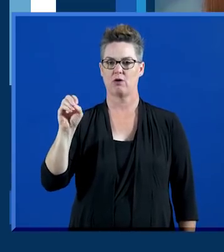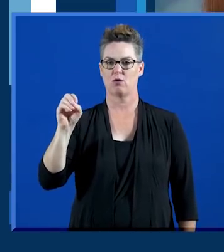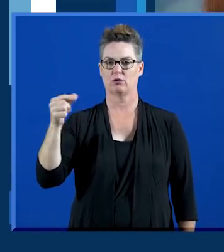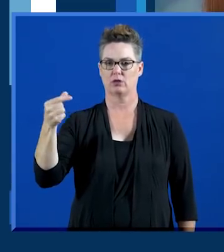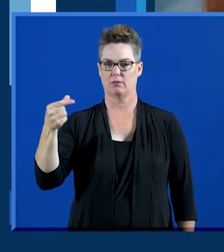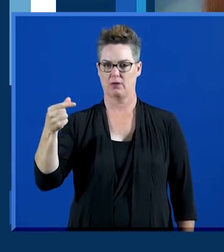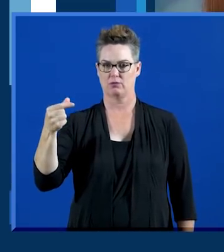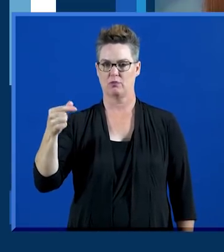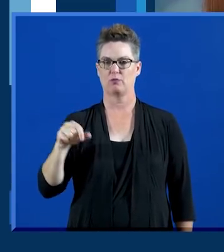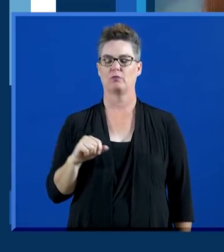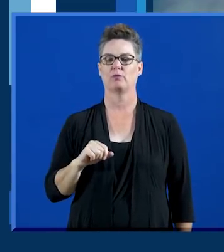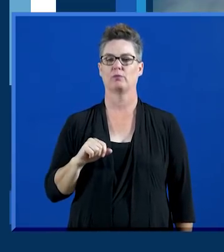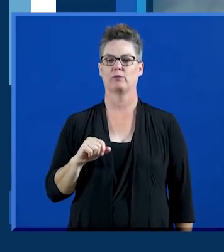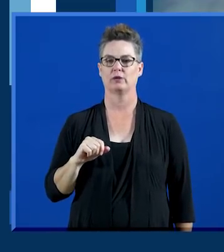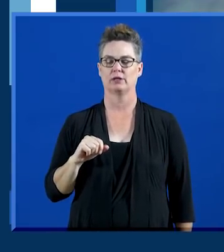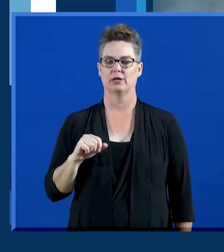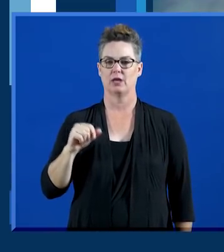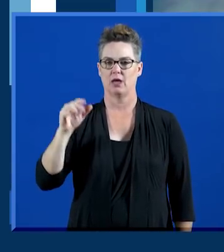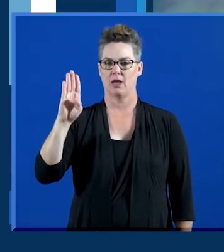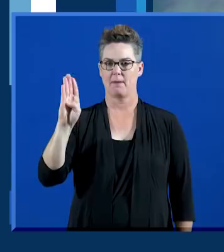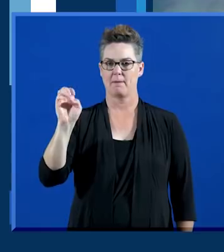Gustavo Garbaldo.